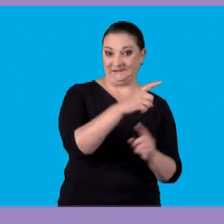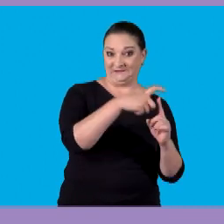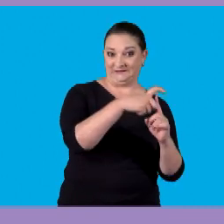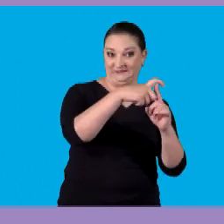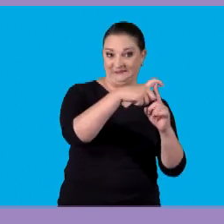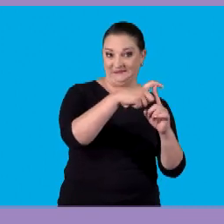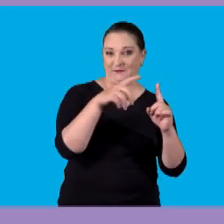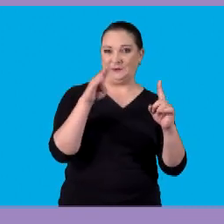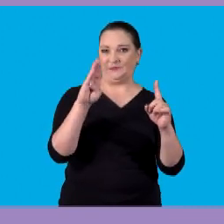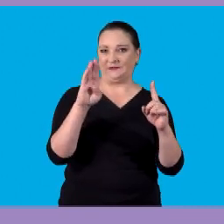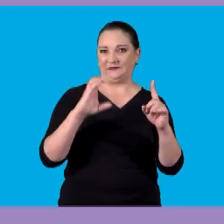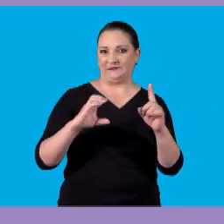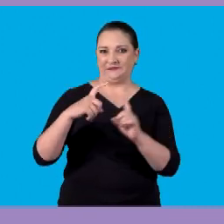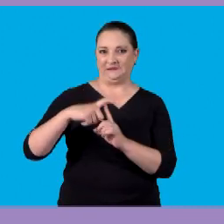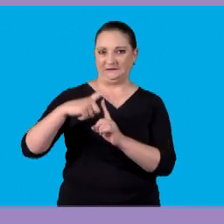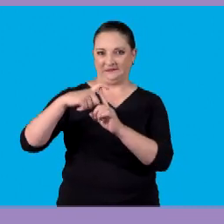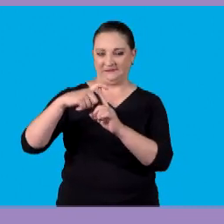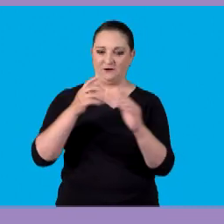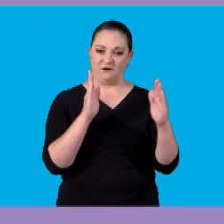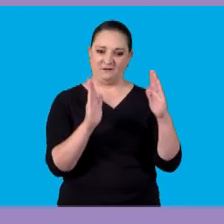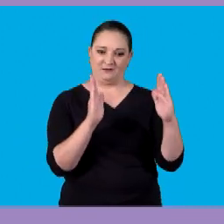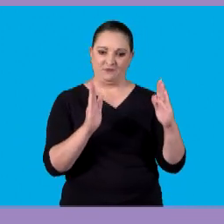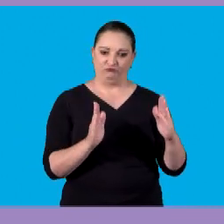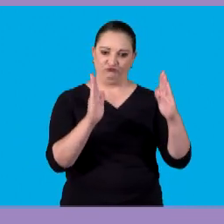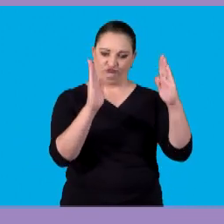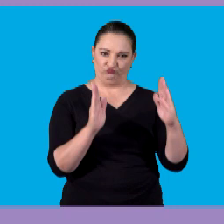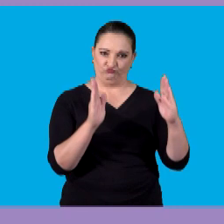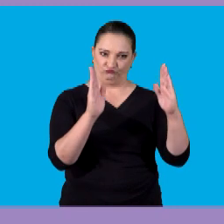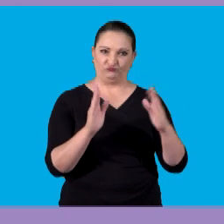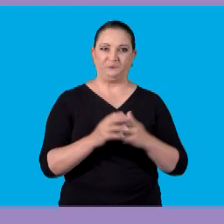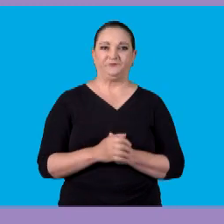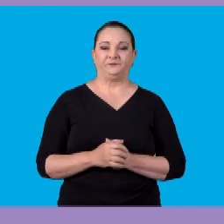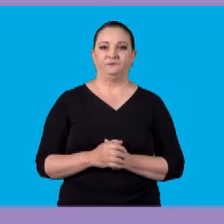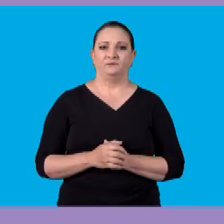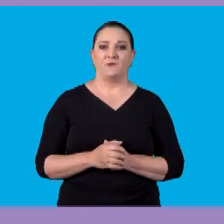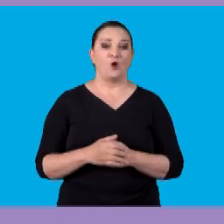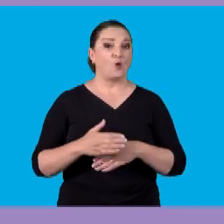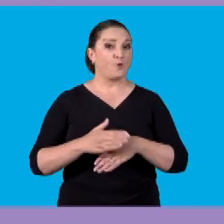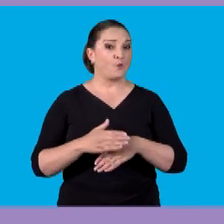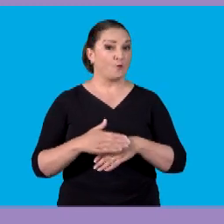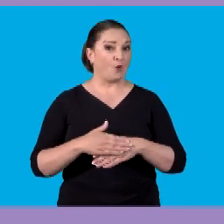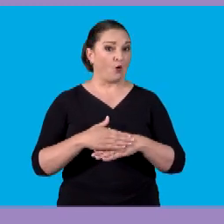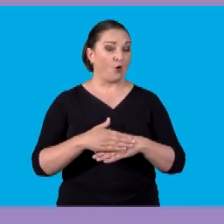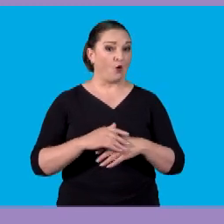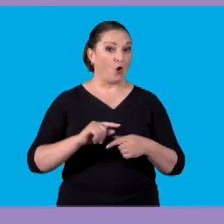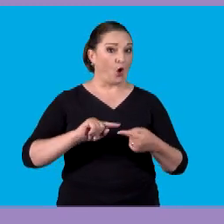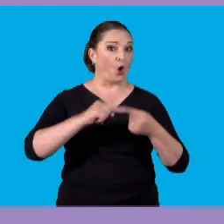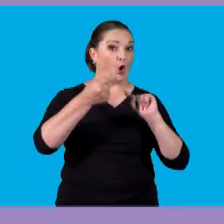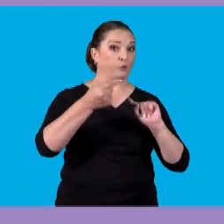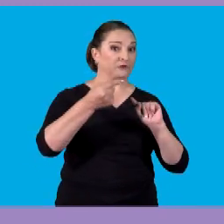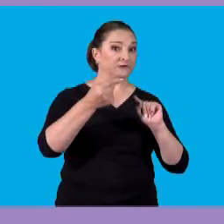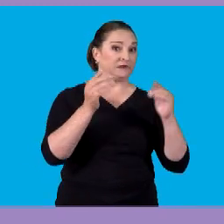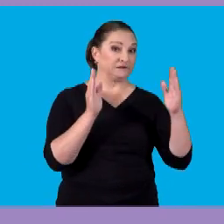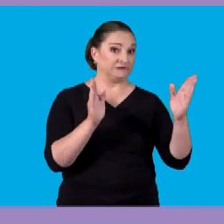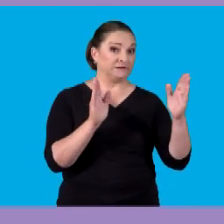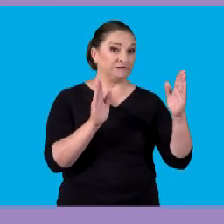parallel to BC. So those opposite sides are parallel. Then we have another pair of opposite sides that